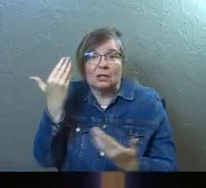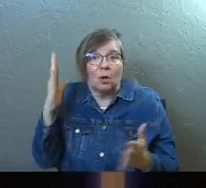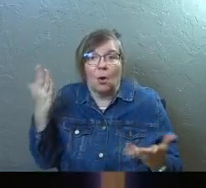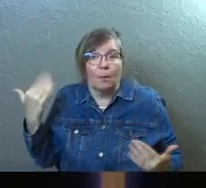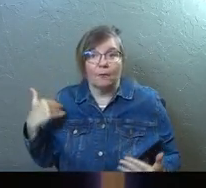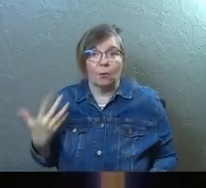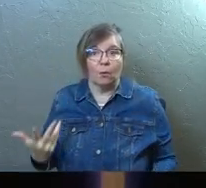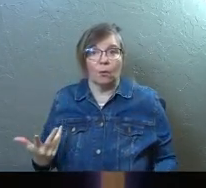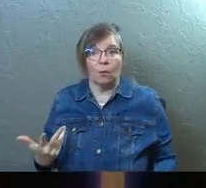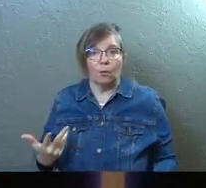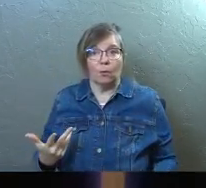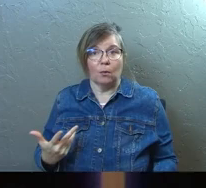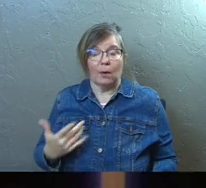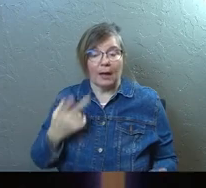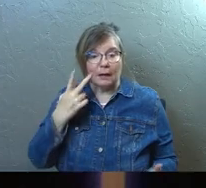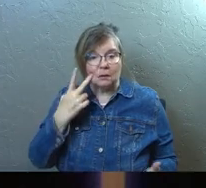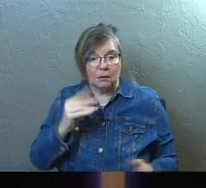know,